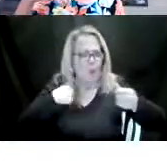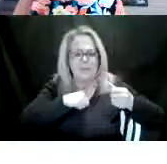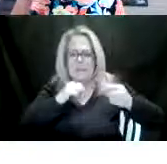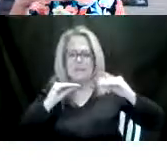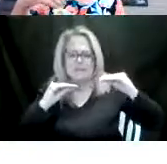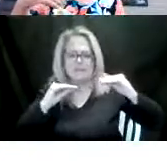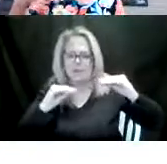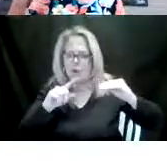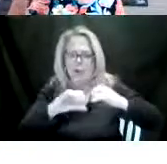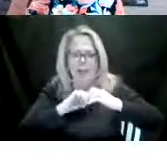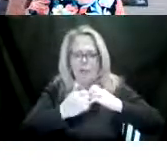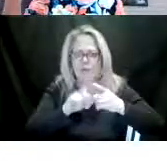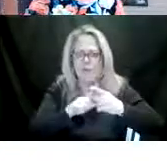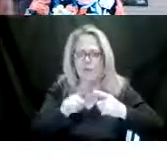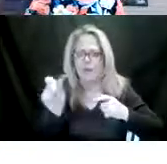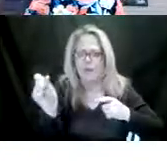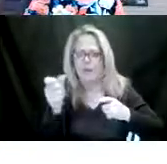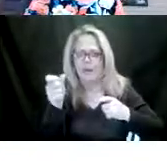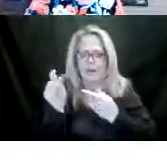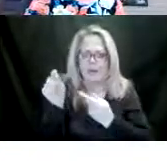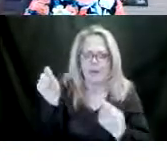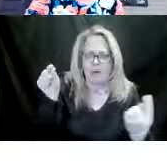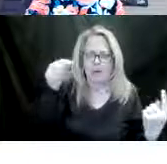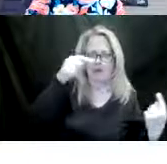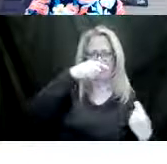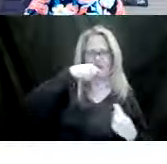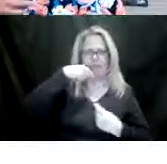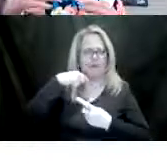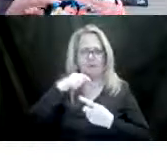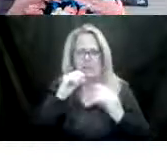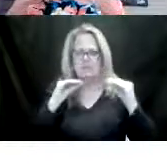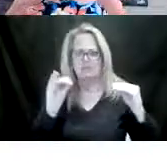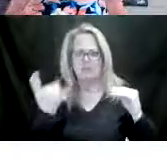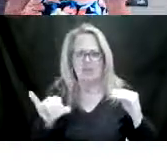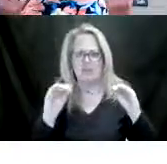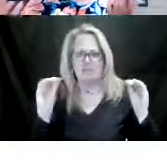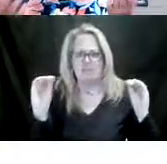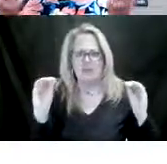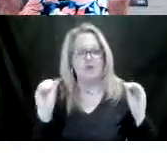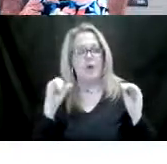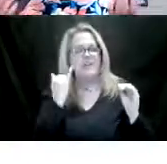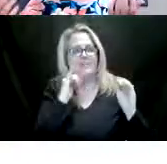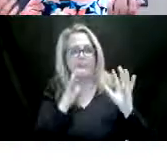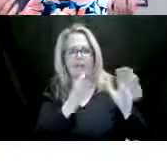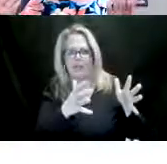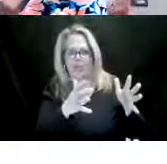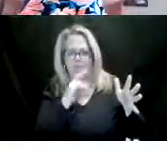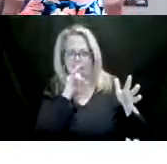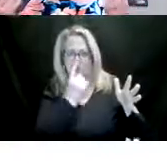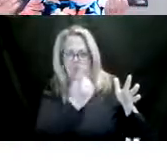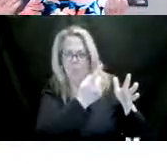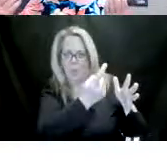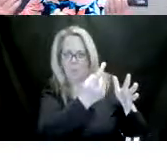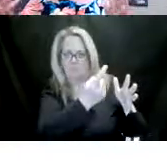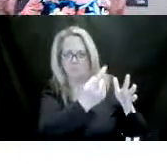young lady, Cindy. She figured it out for herself. So if you leave kids alone to do some problem solving